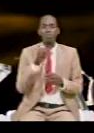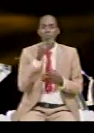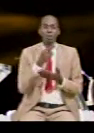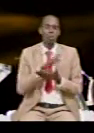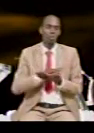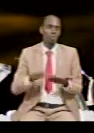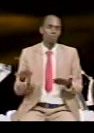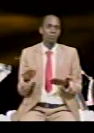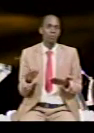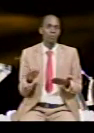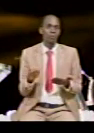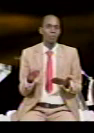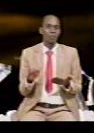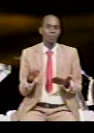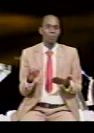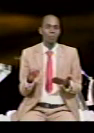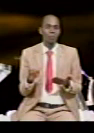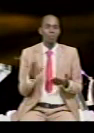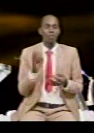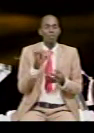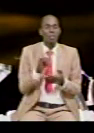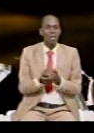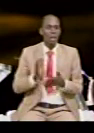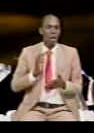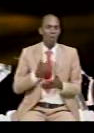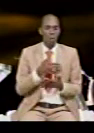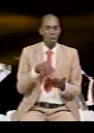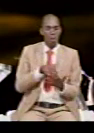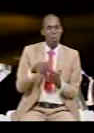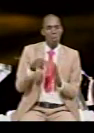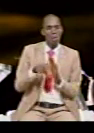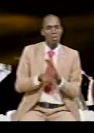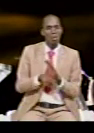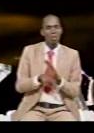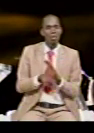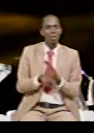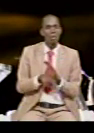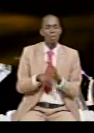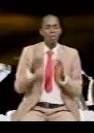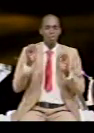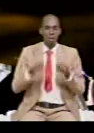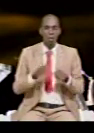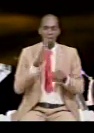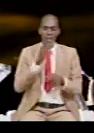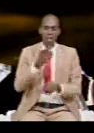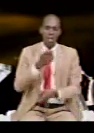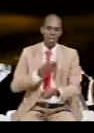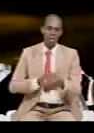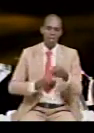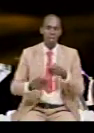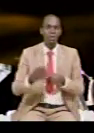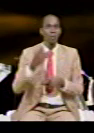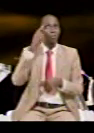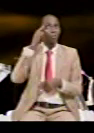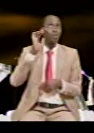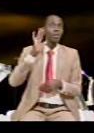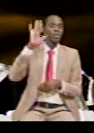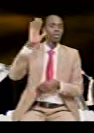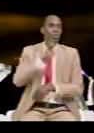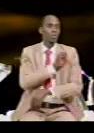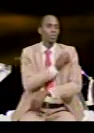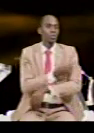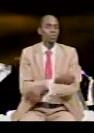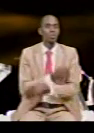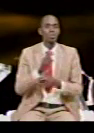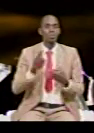that our weakness can be exchanged for his strength to be able